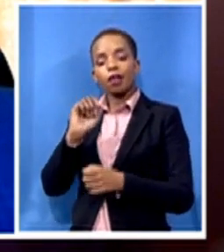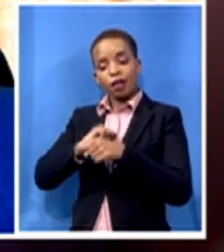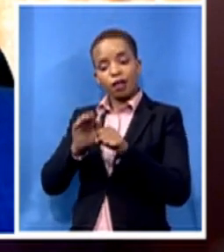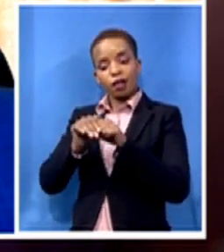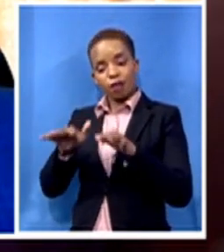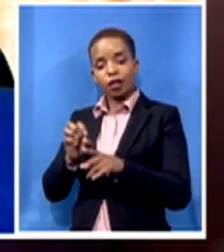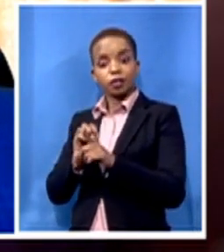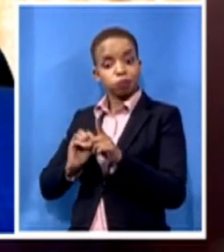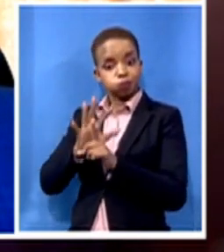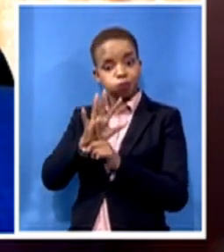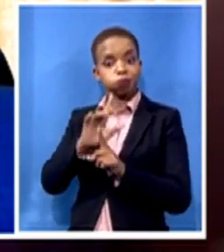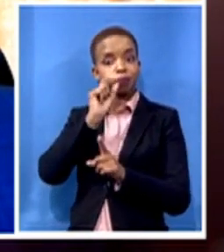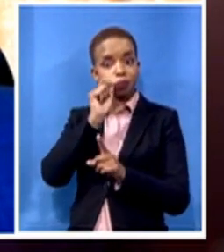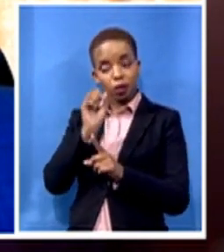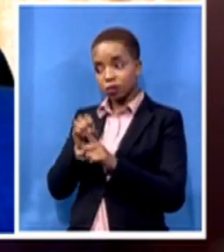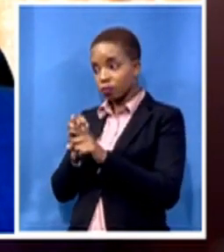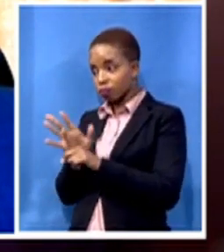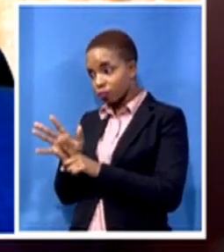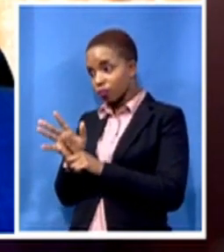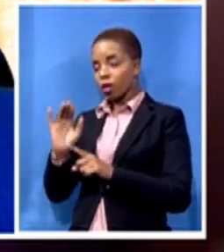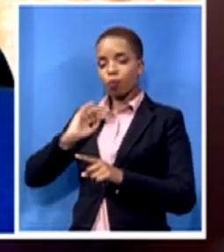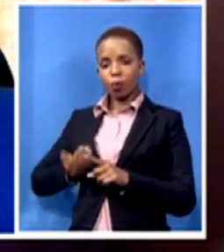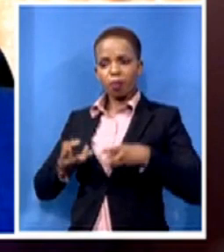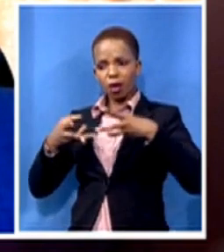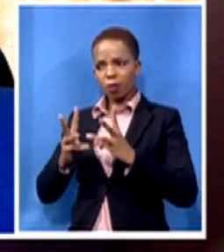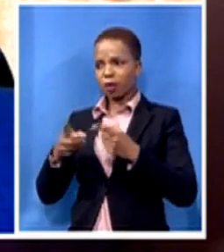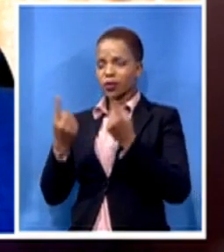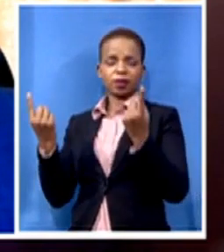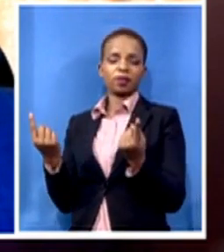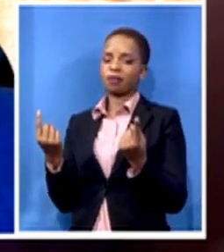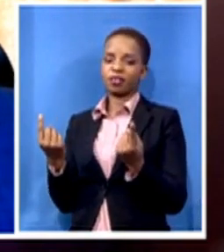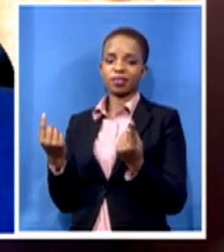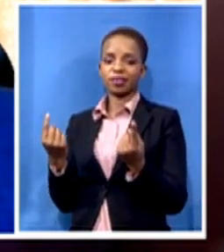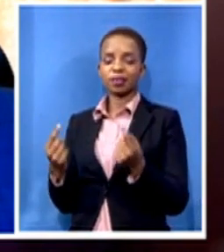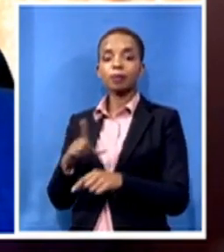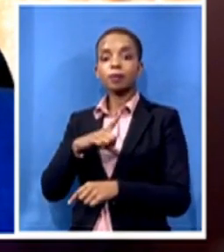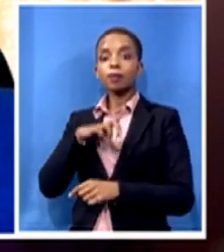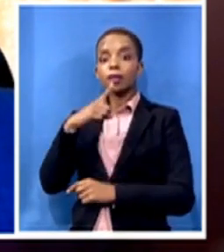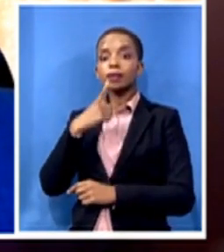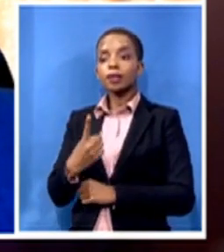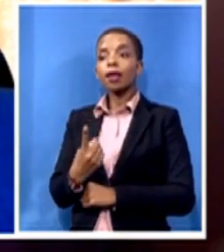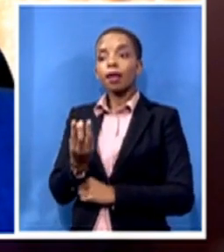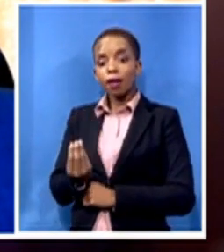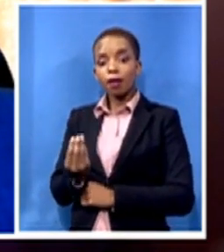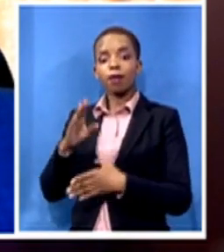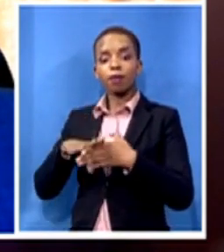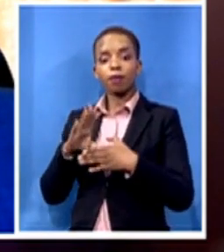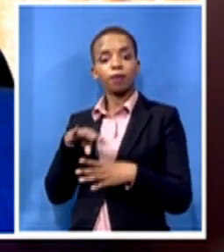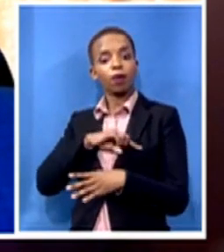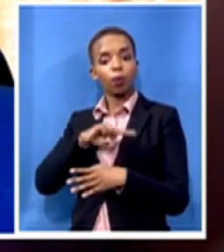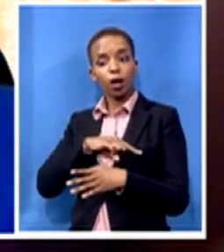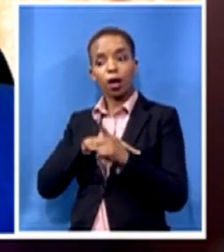key enzyme which might explain why the virus hits men harder than women. What do we know about the study?